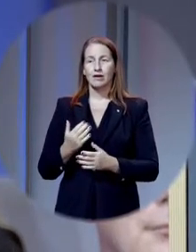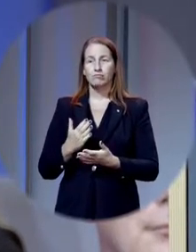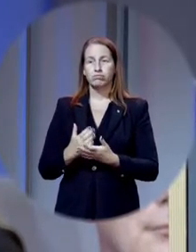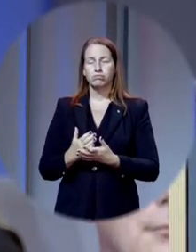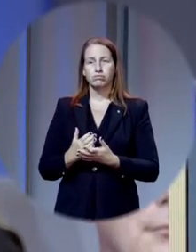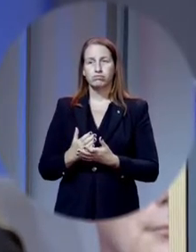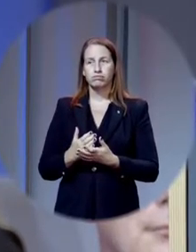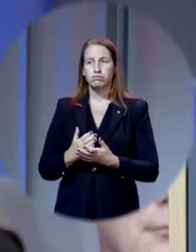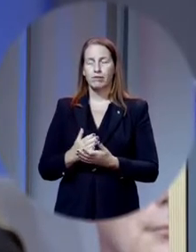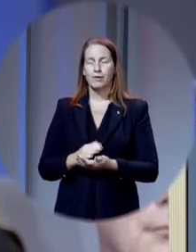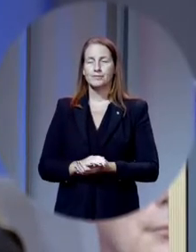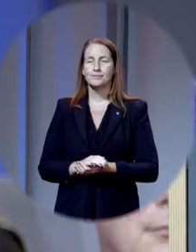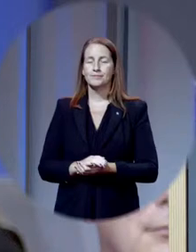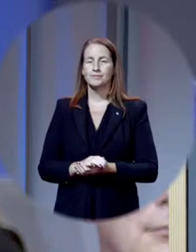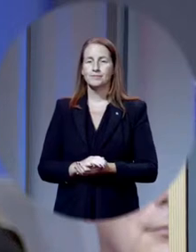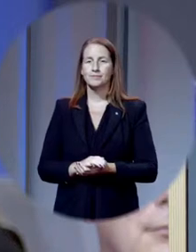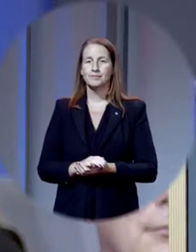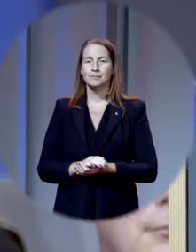global event.